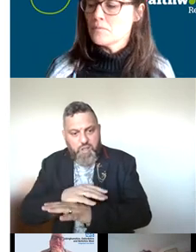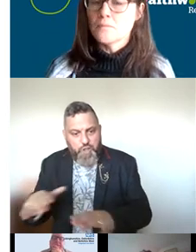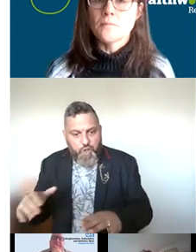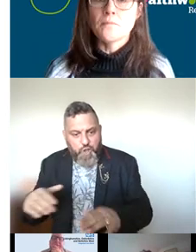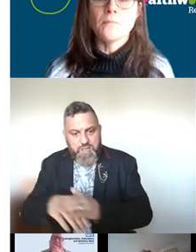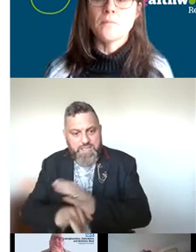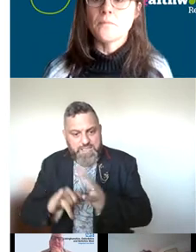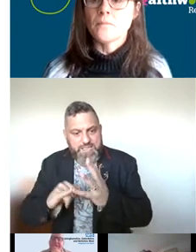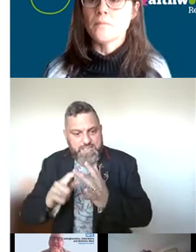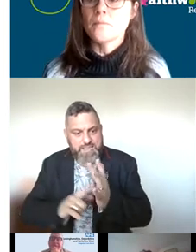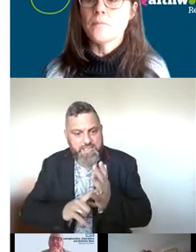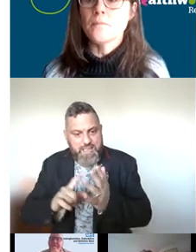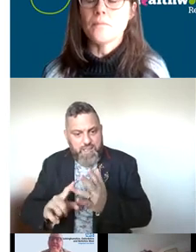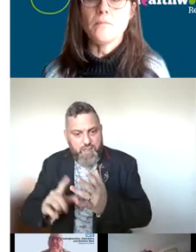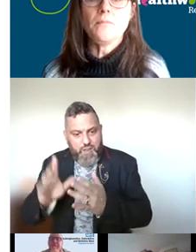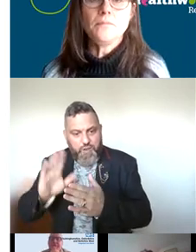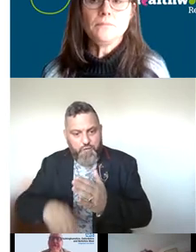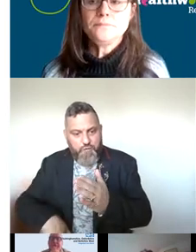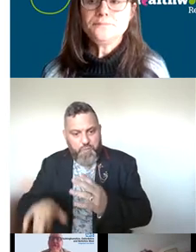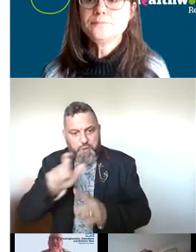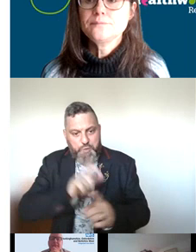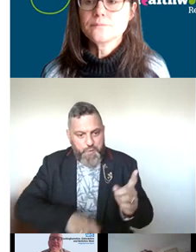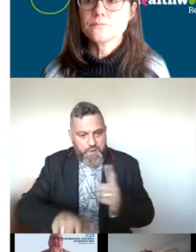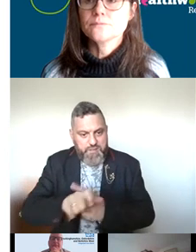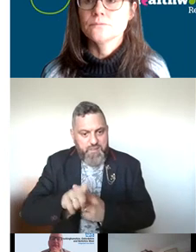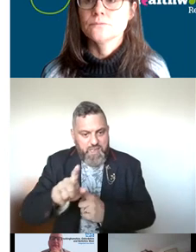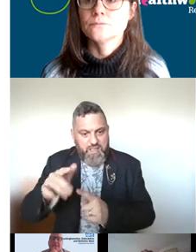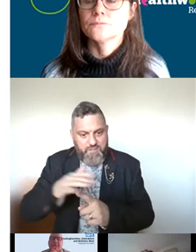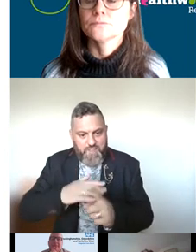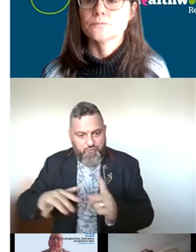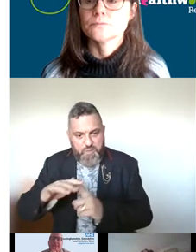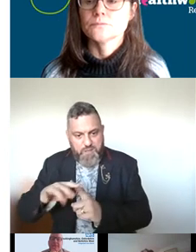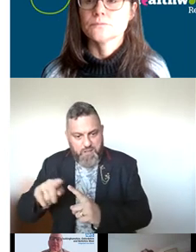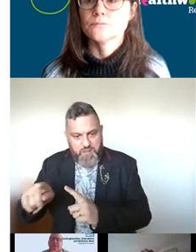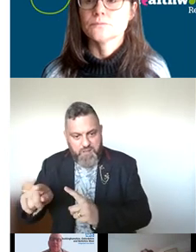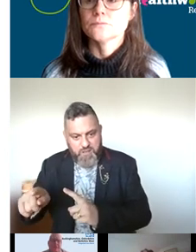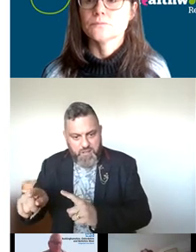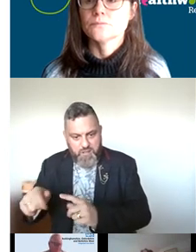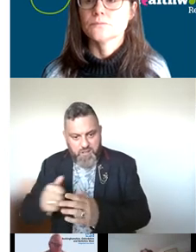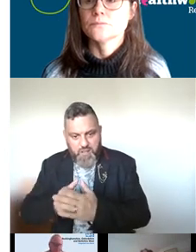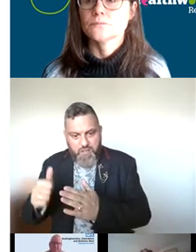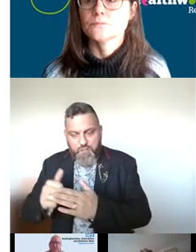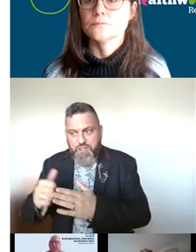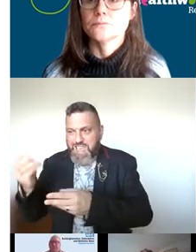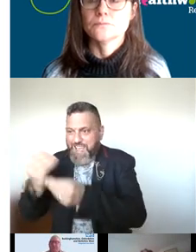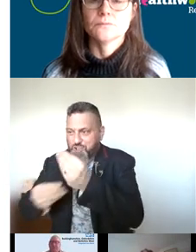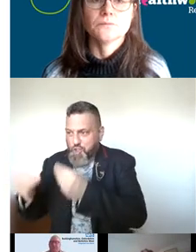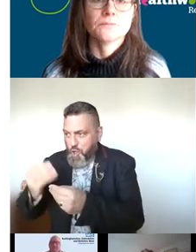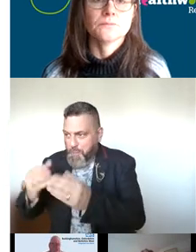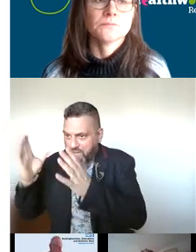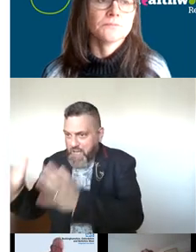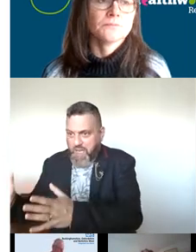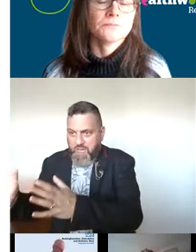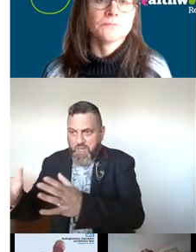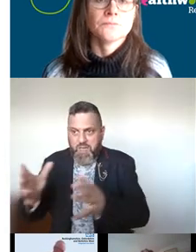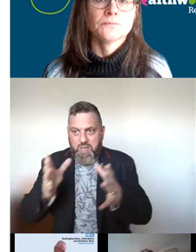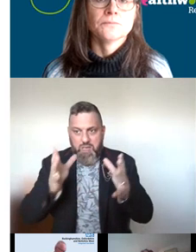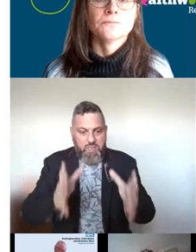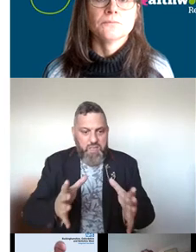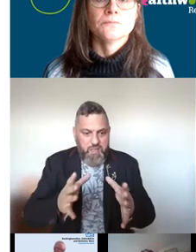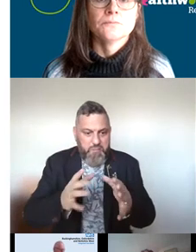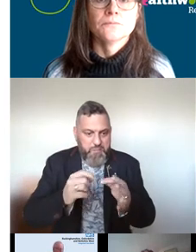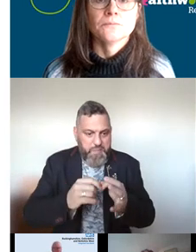community and environmental, because often economic discussions happen over here with this group of people, then there's a discussion with the BCS